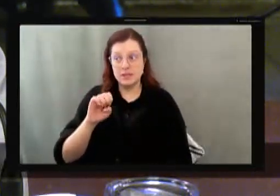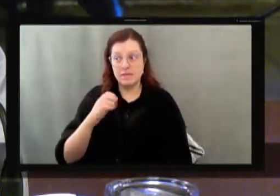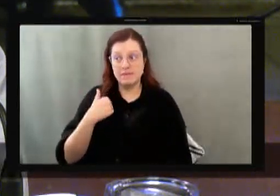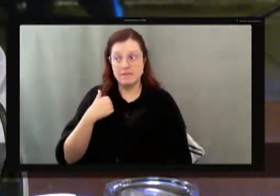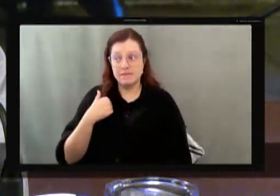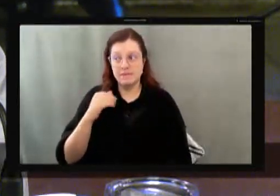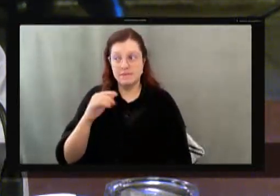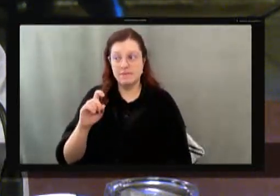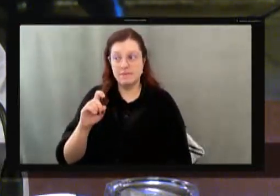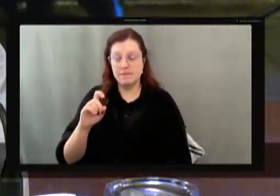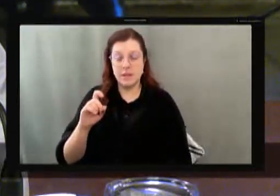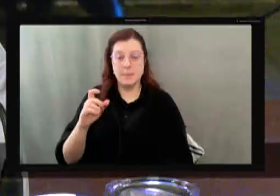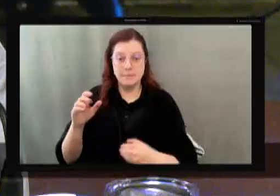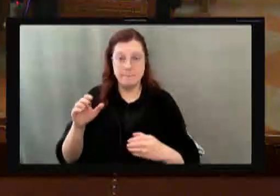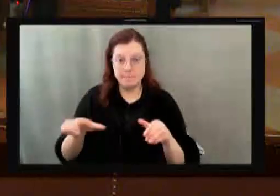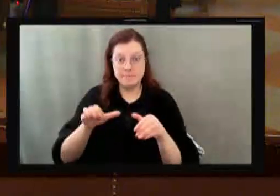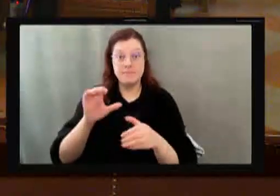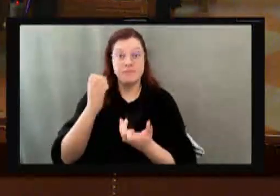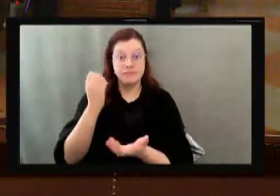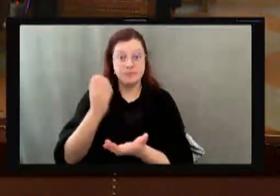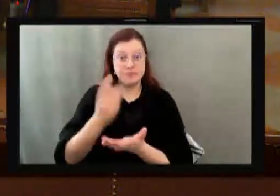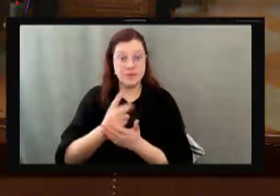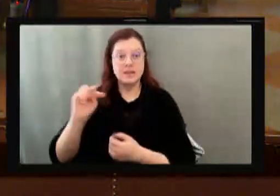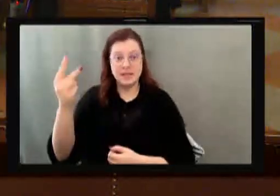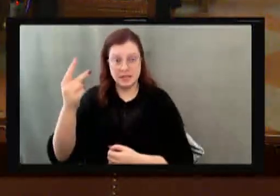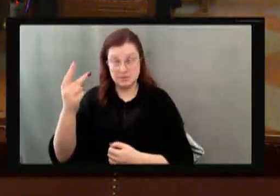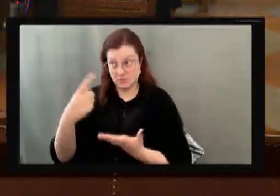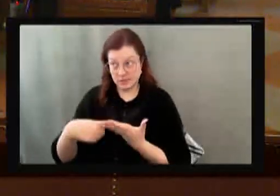Motion to approve. Second. Discussion?